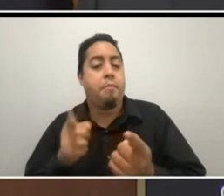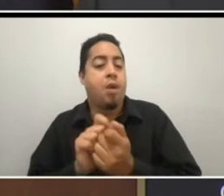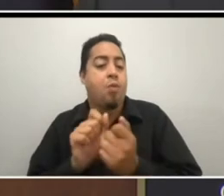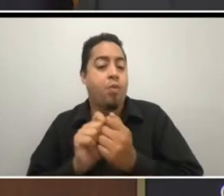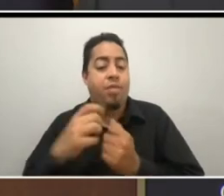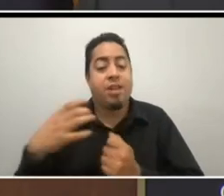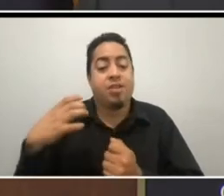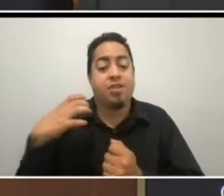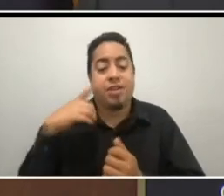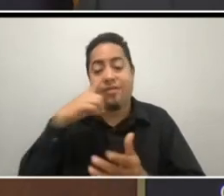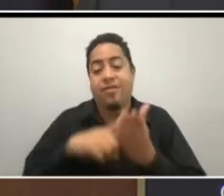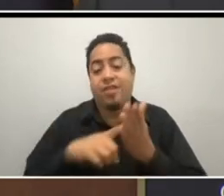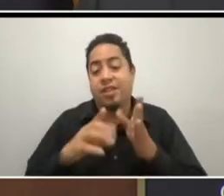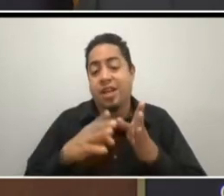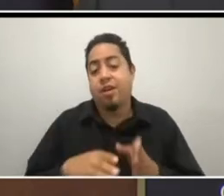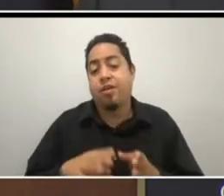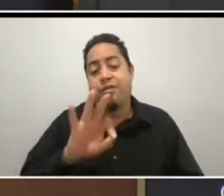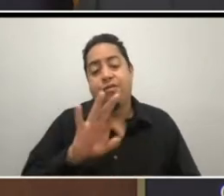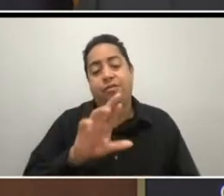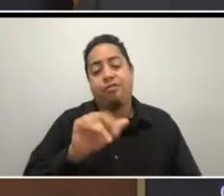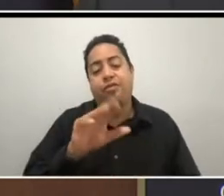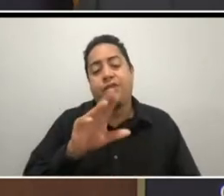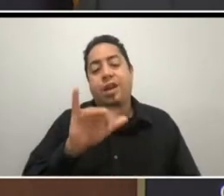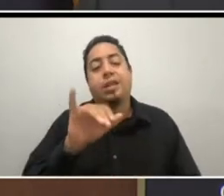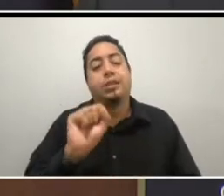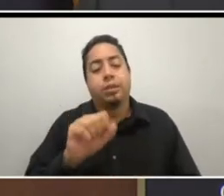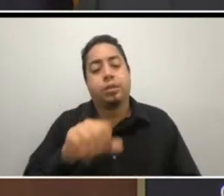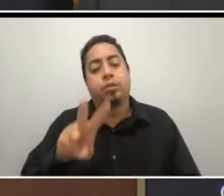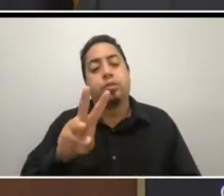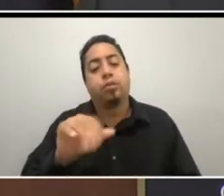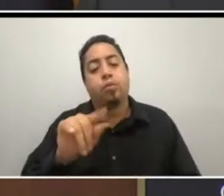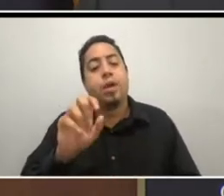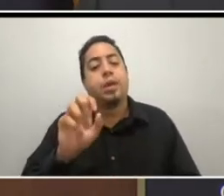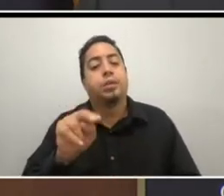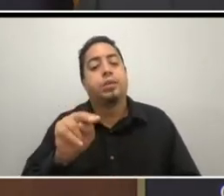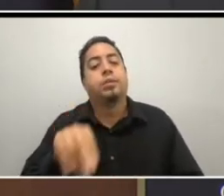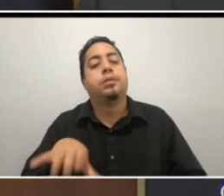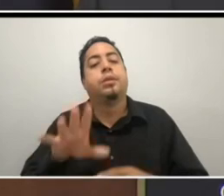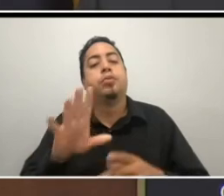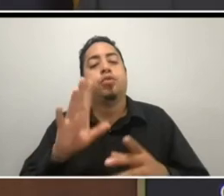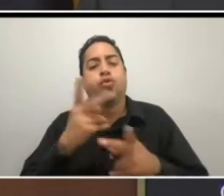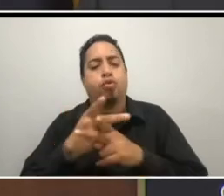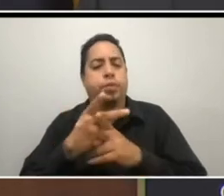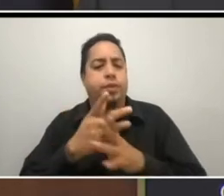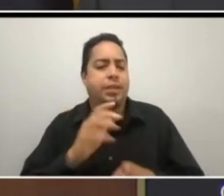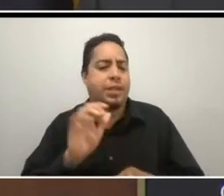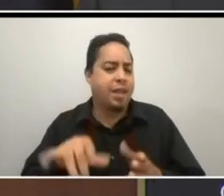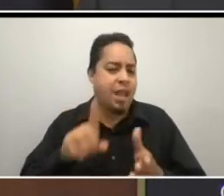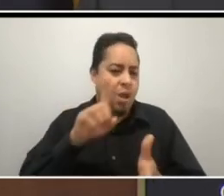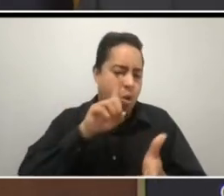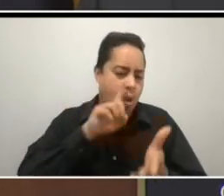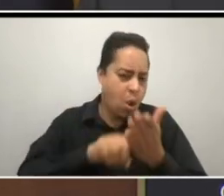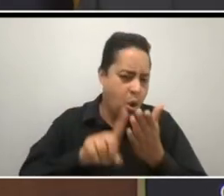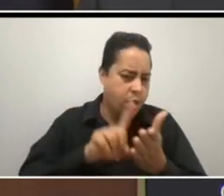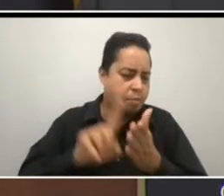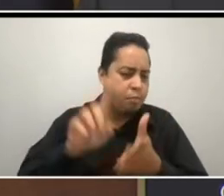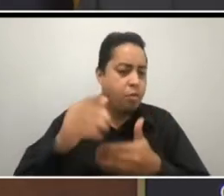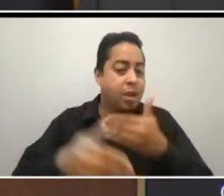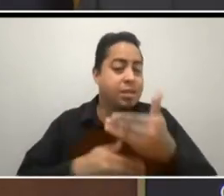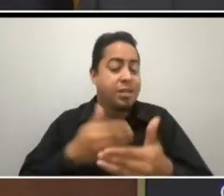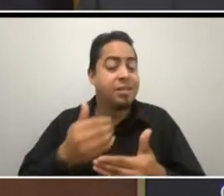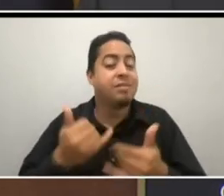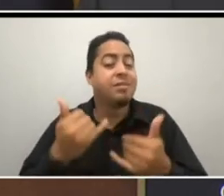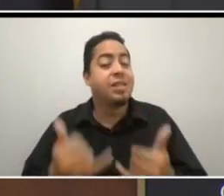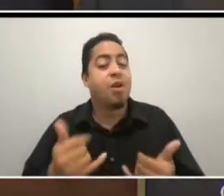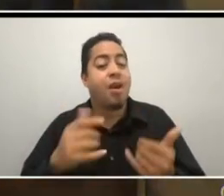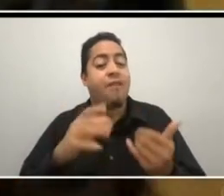investigator, Francis Watson, who was supervising that audit process. Behind me is a photograph from that visit.